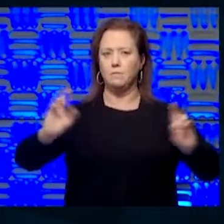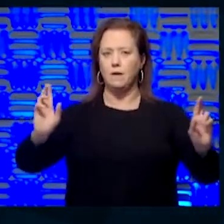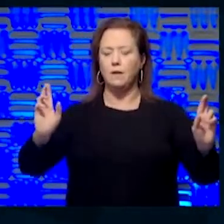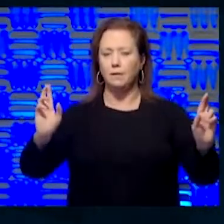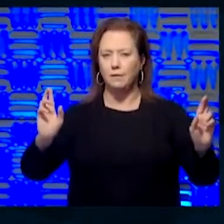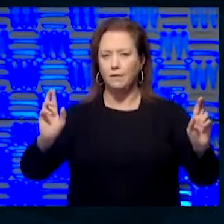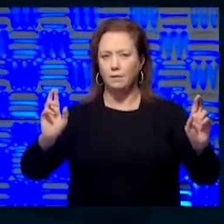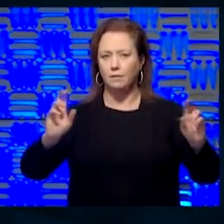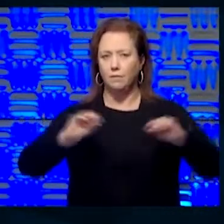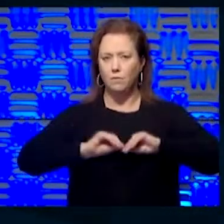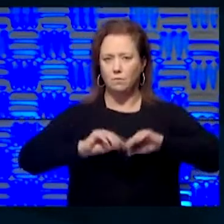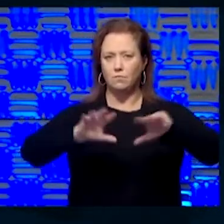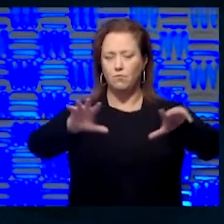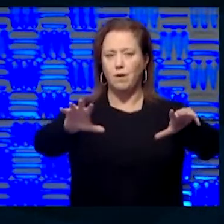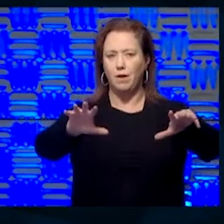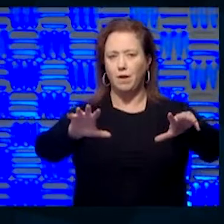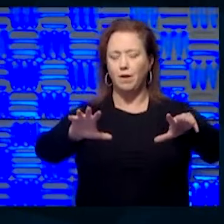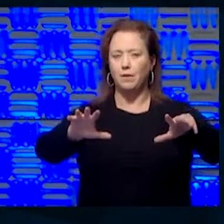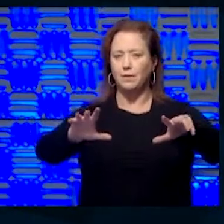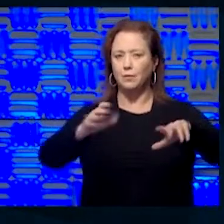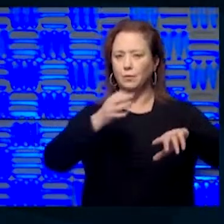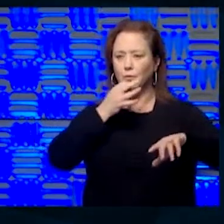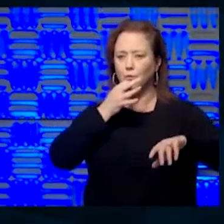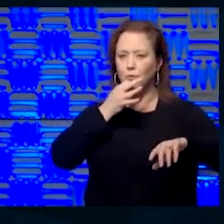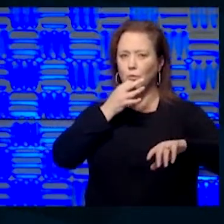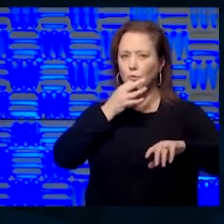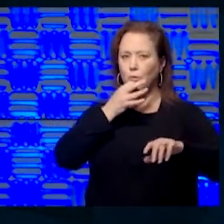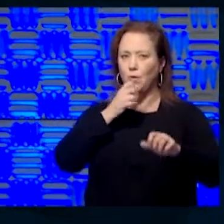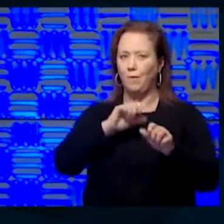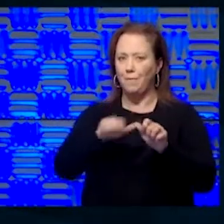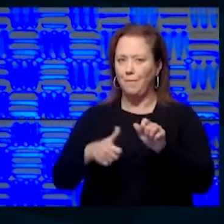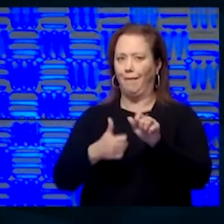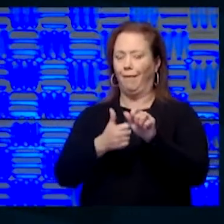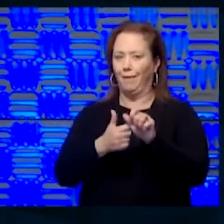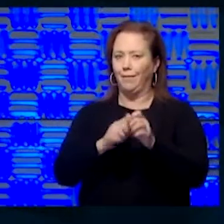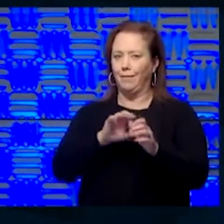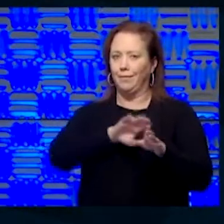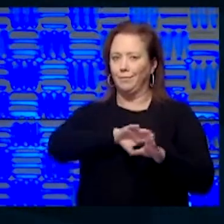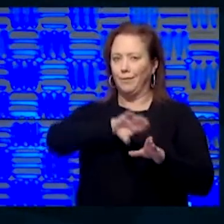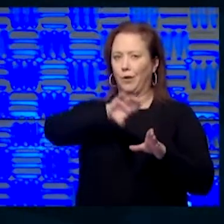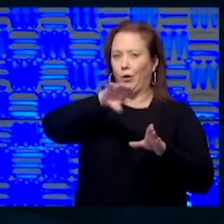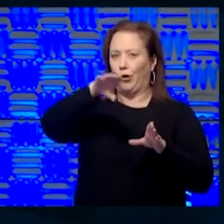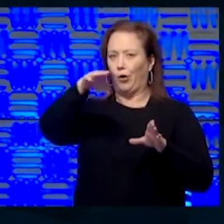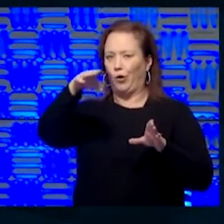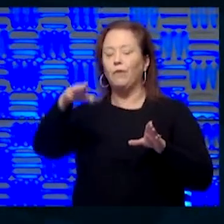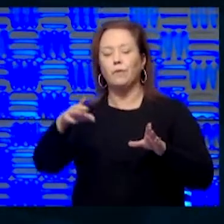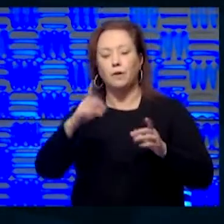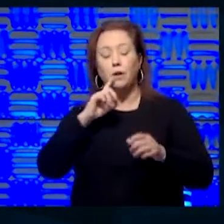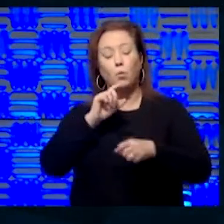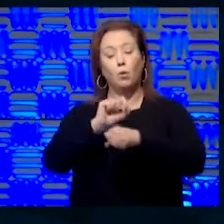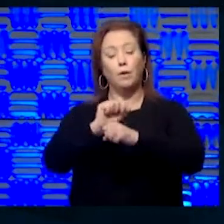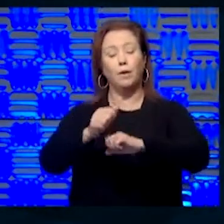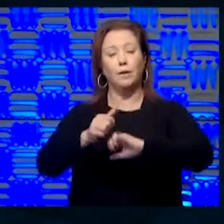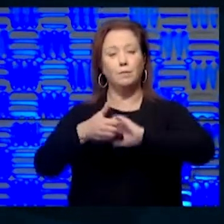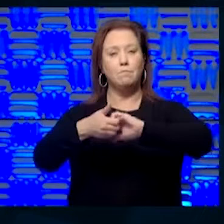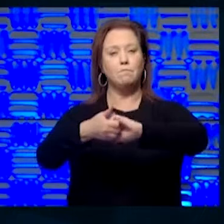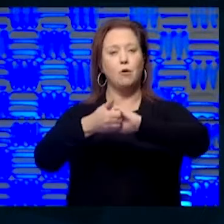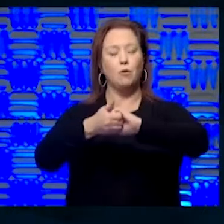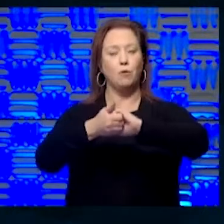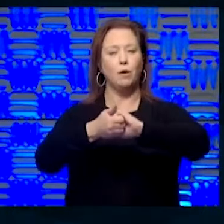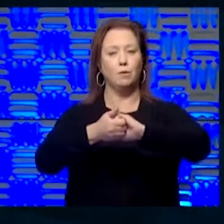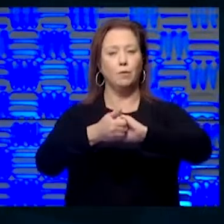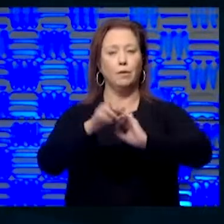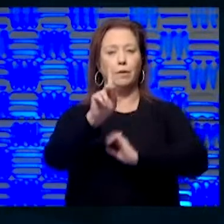the outbreak as it's coming up, as we're on the back side of this curve. And working with the health system, they've done a great